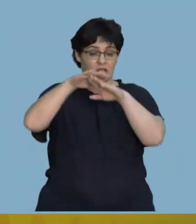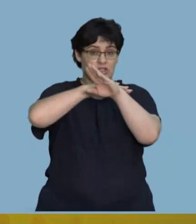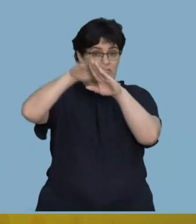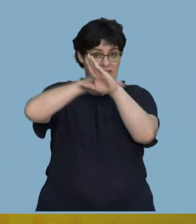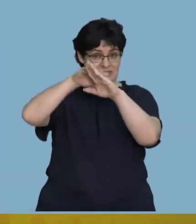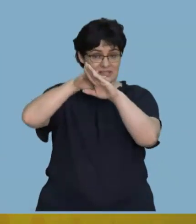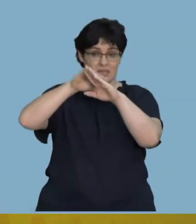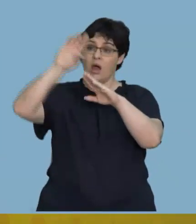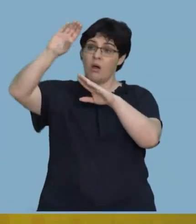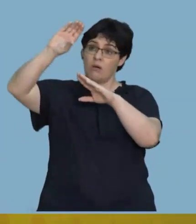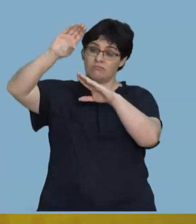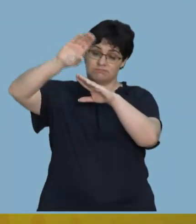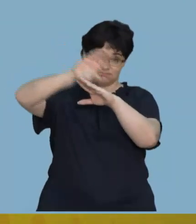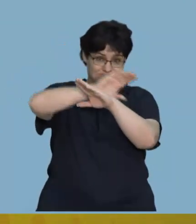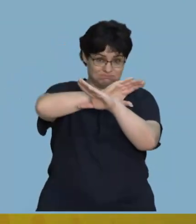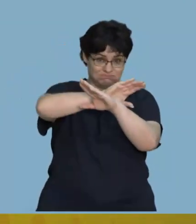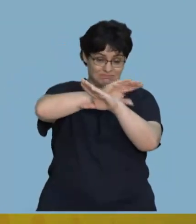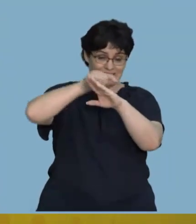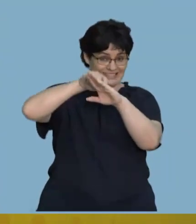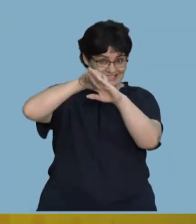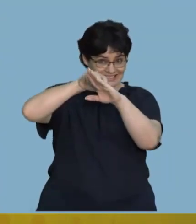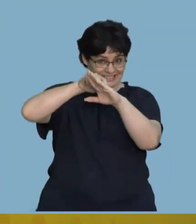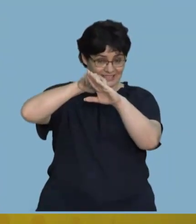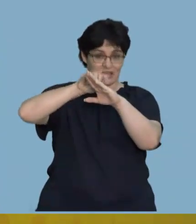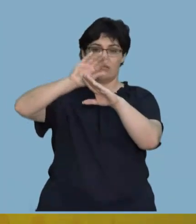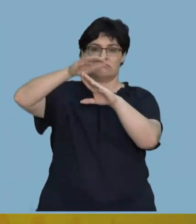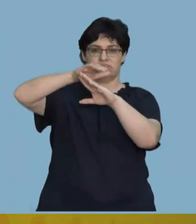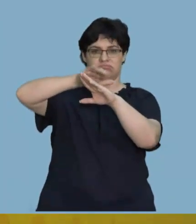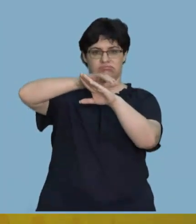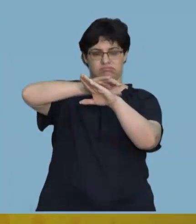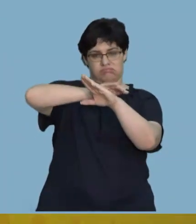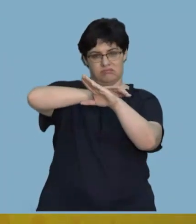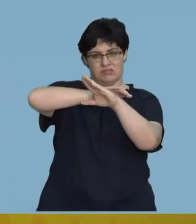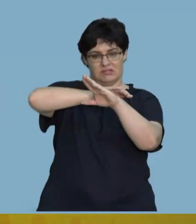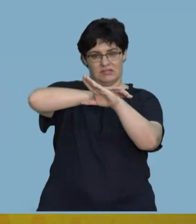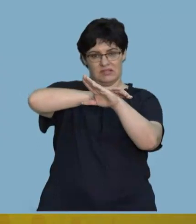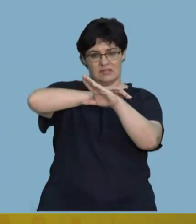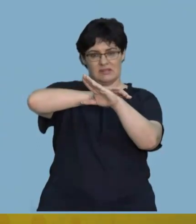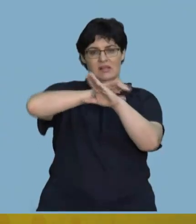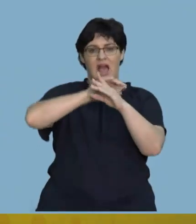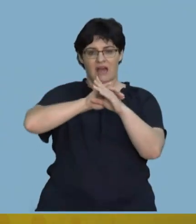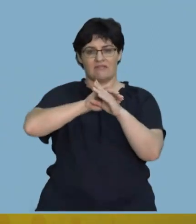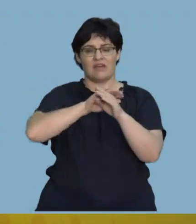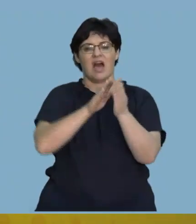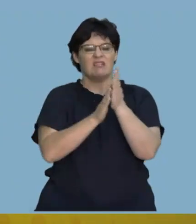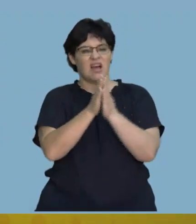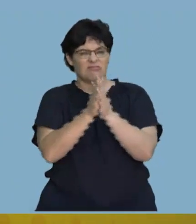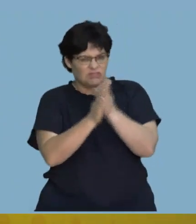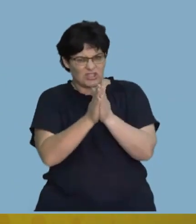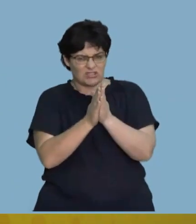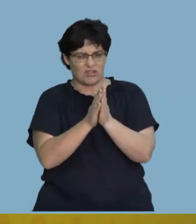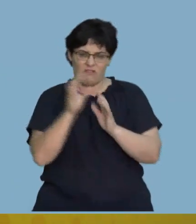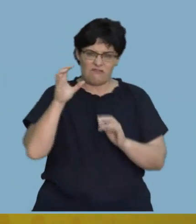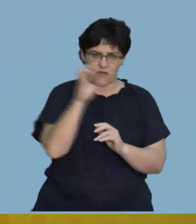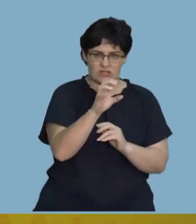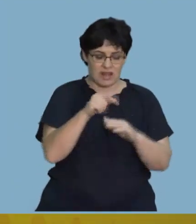the object is moving actually is rough. It means there is a frictional force that is exerted by